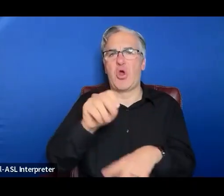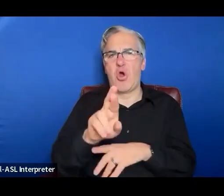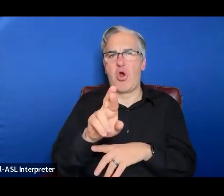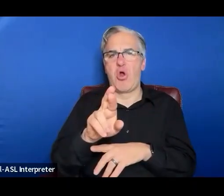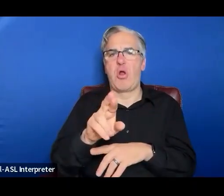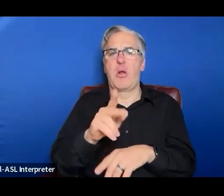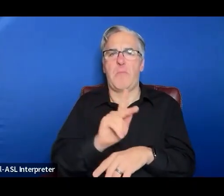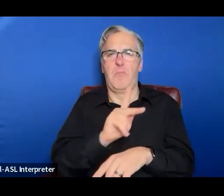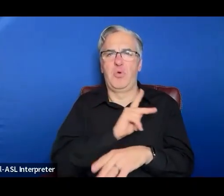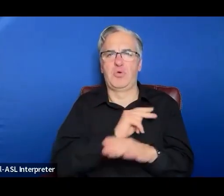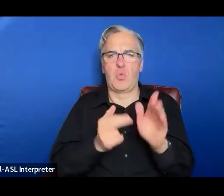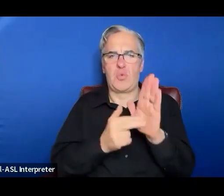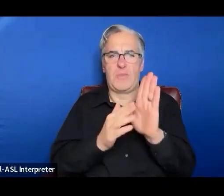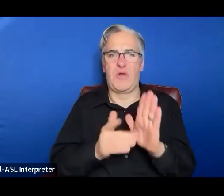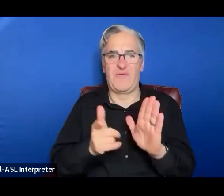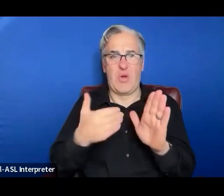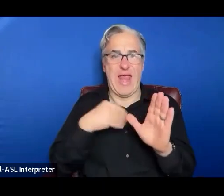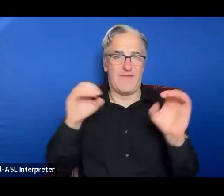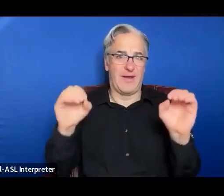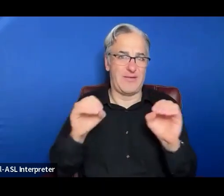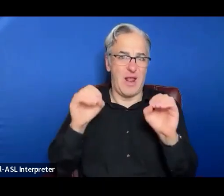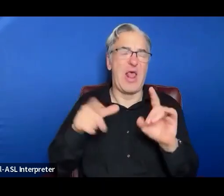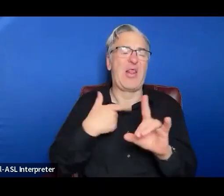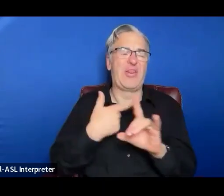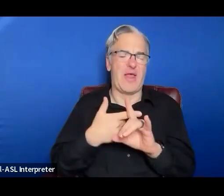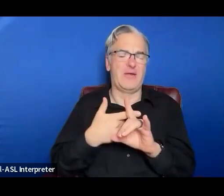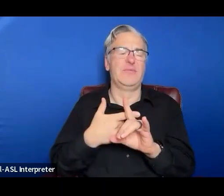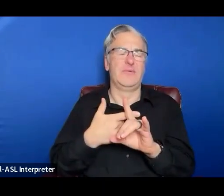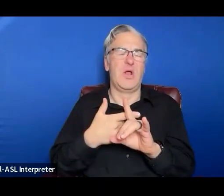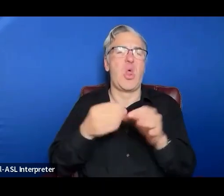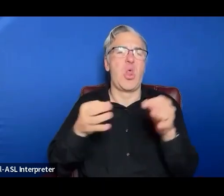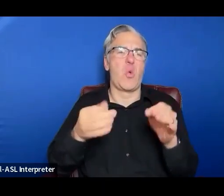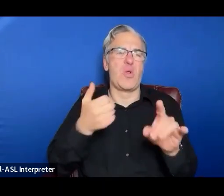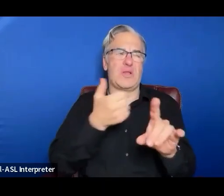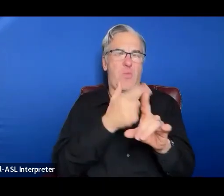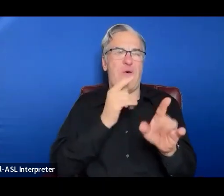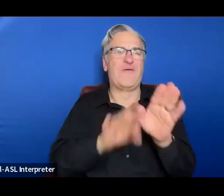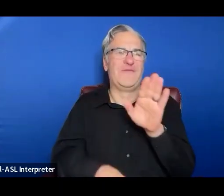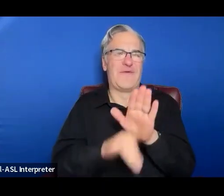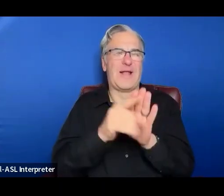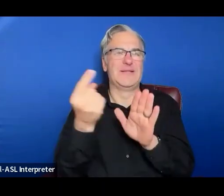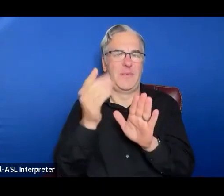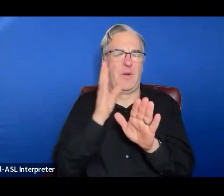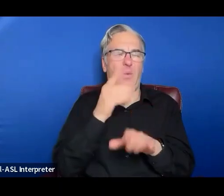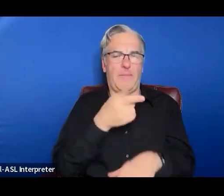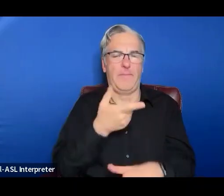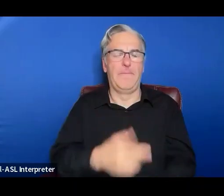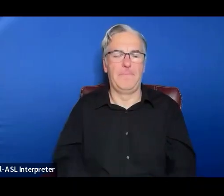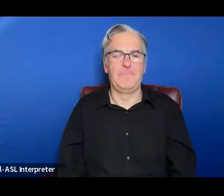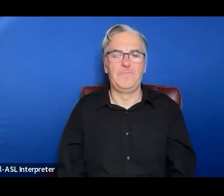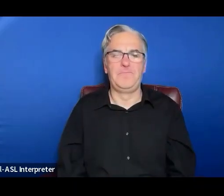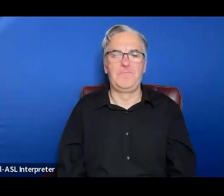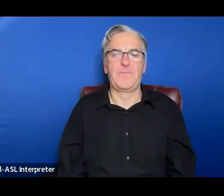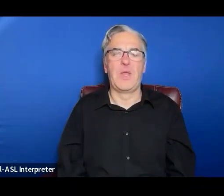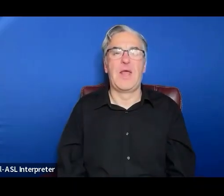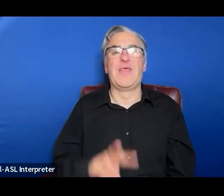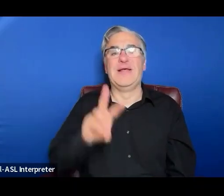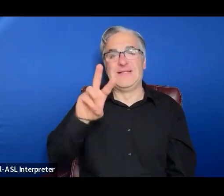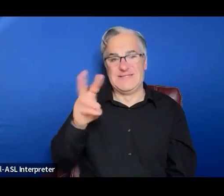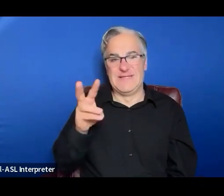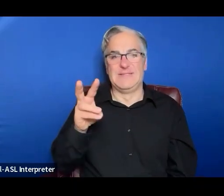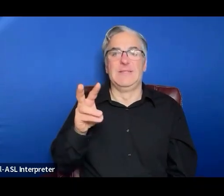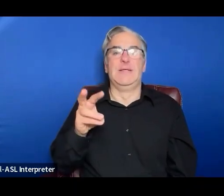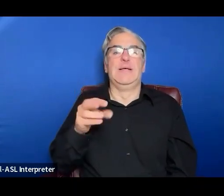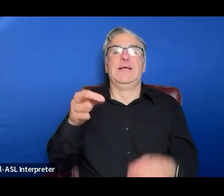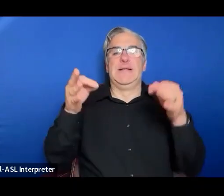If you don't have anybody, there's a statute that the court will use to find somebody. And then 6 is